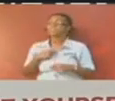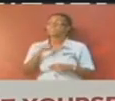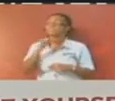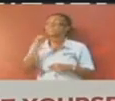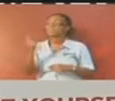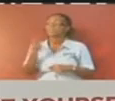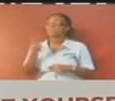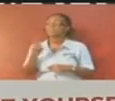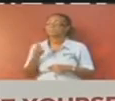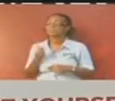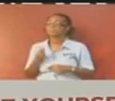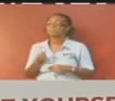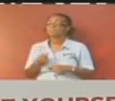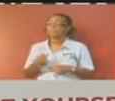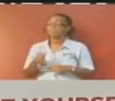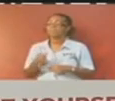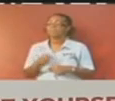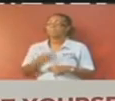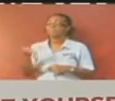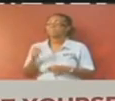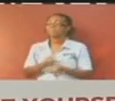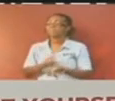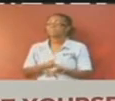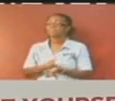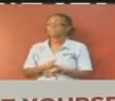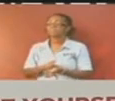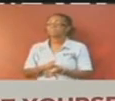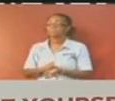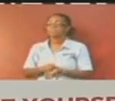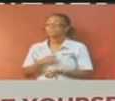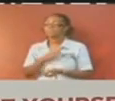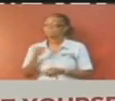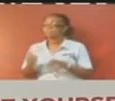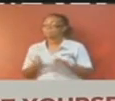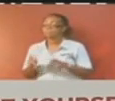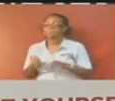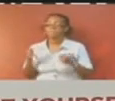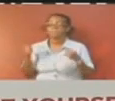morning with them there, and I went back last night.